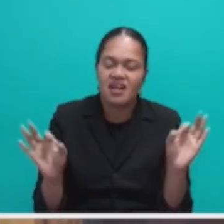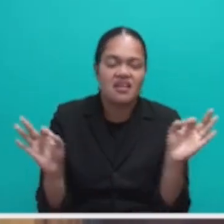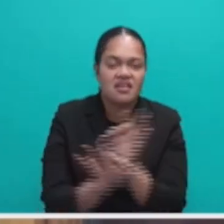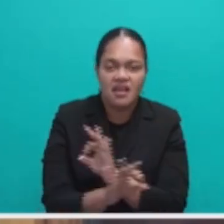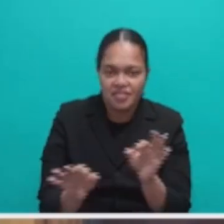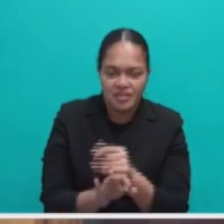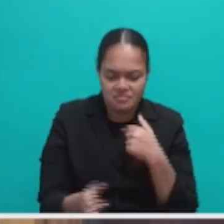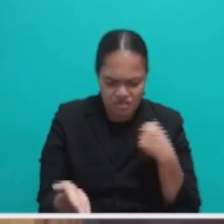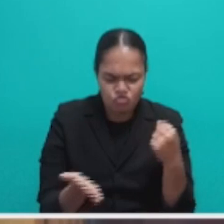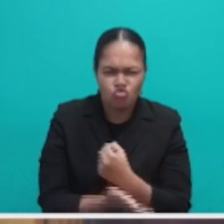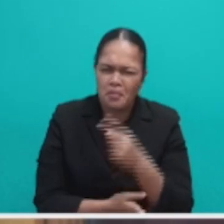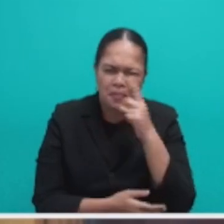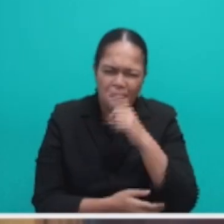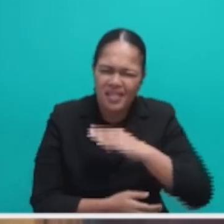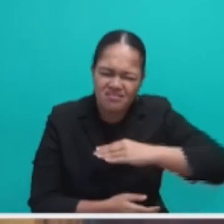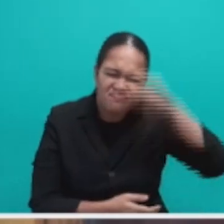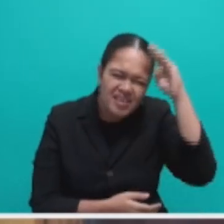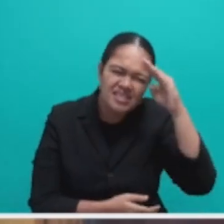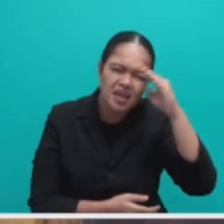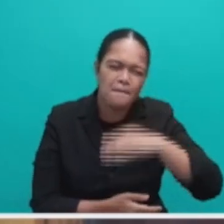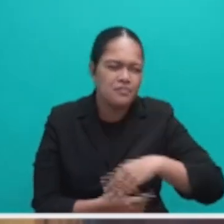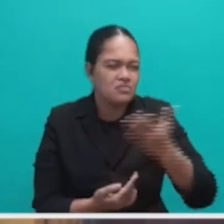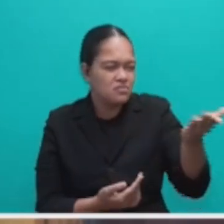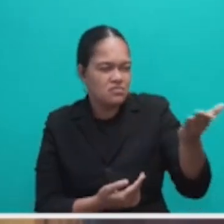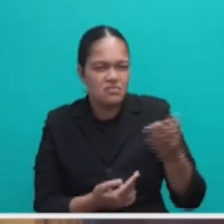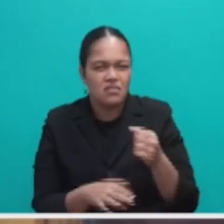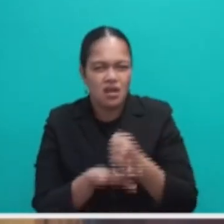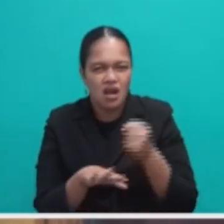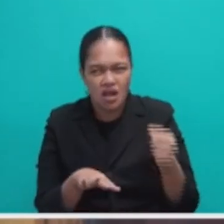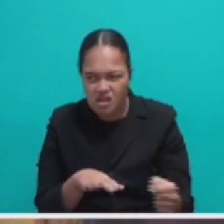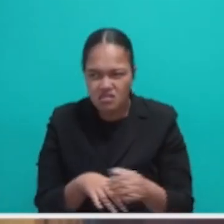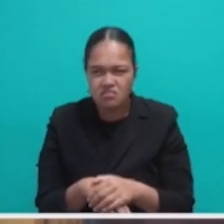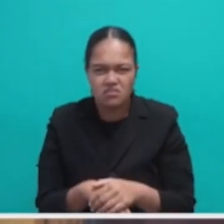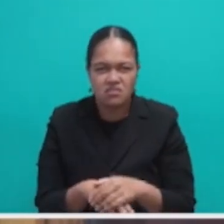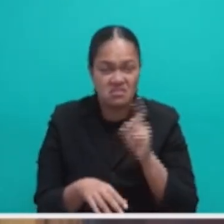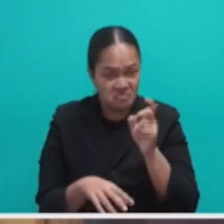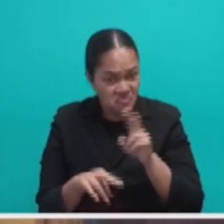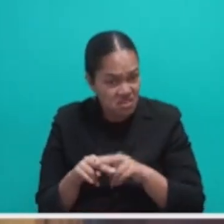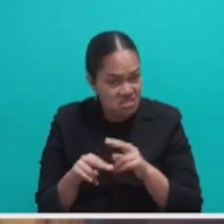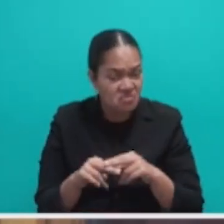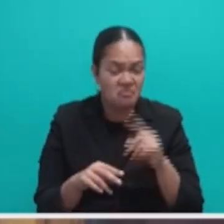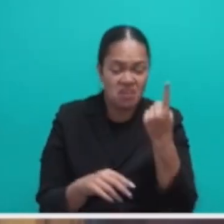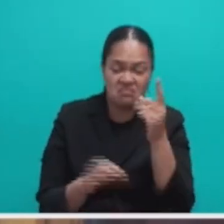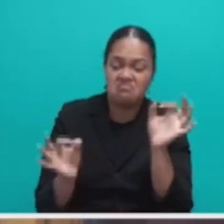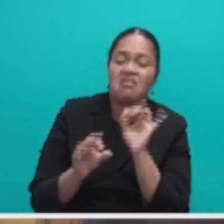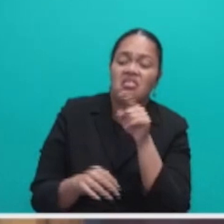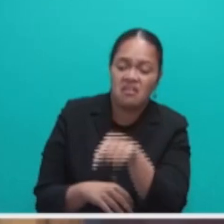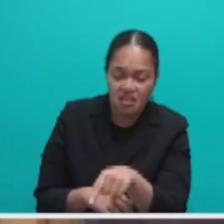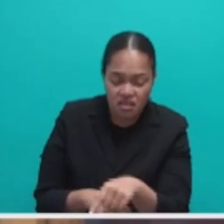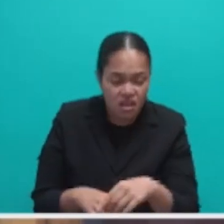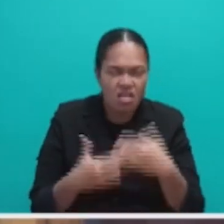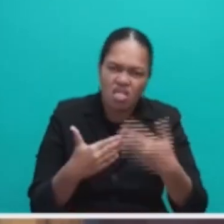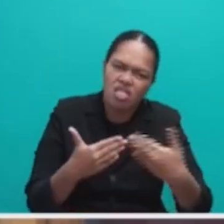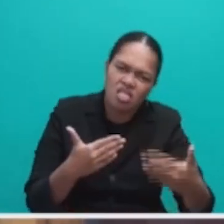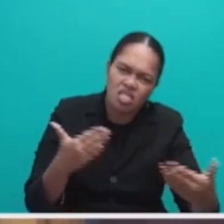sure that the people are fed up with the rhetoric from the other side that FijiFirst did this, FijiFirst did not do that, and it just goes on